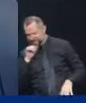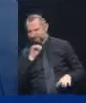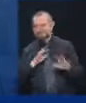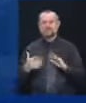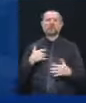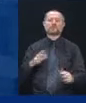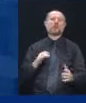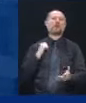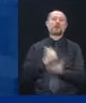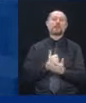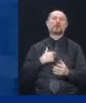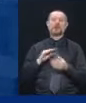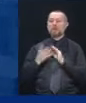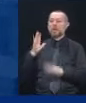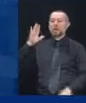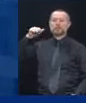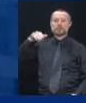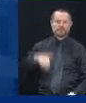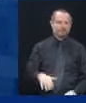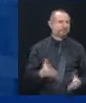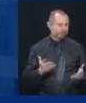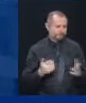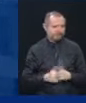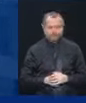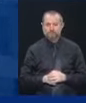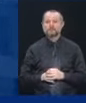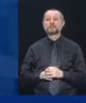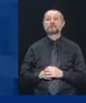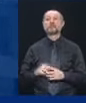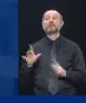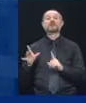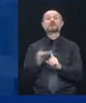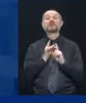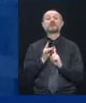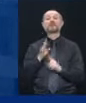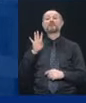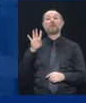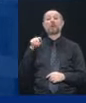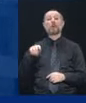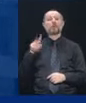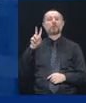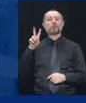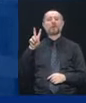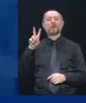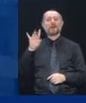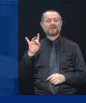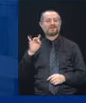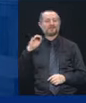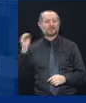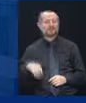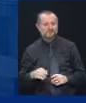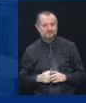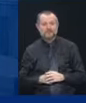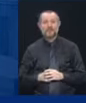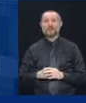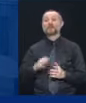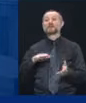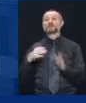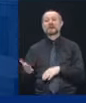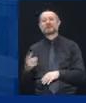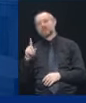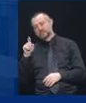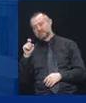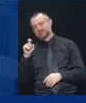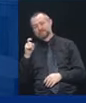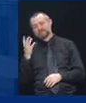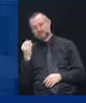COVID numbers down. Positivity rate 4.2%. Statewide deaths 114. There are